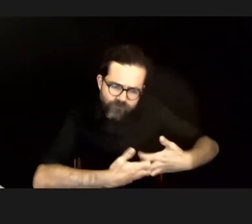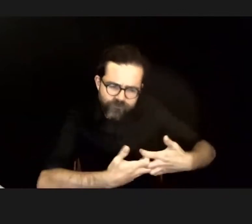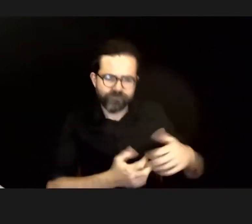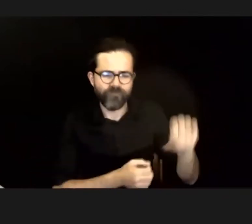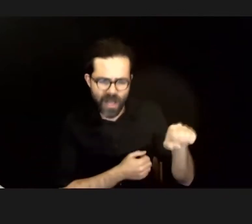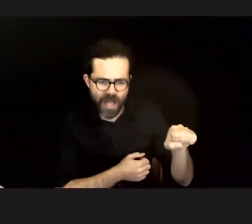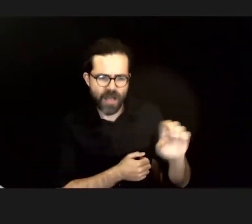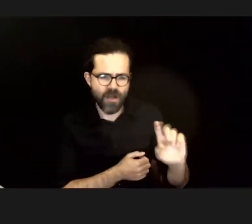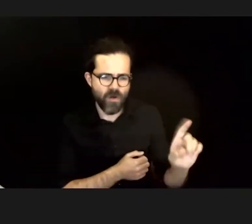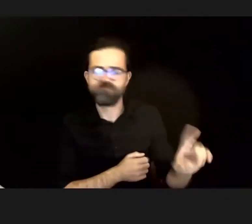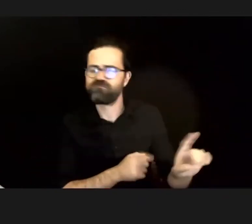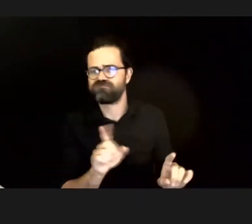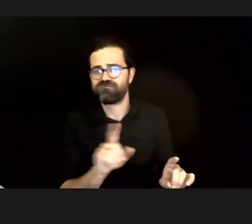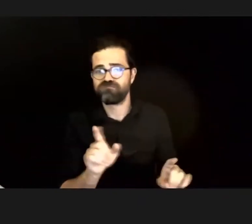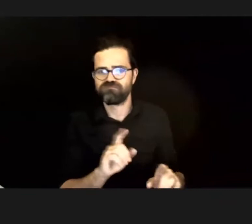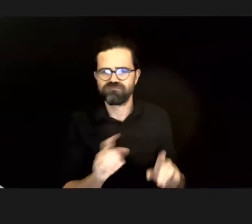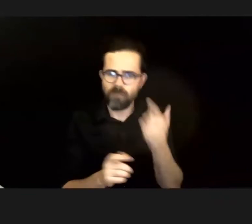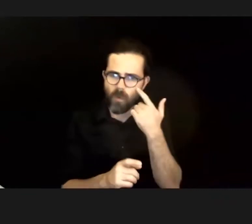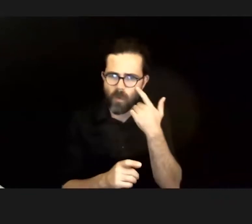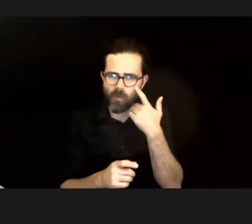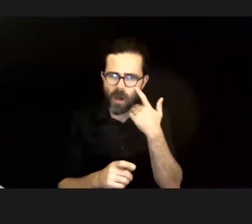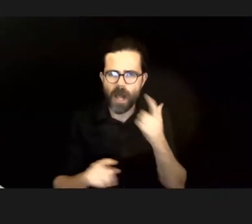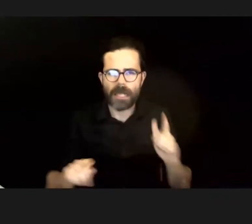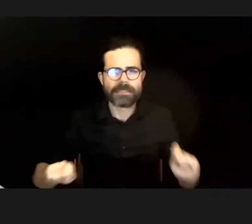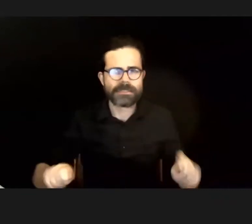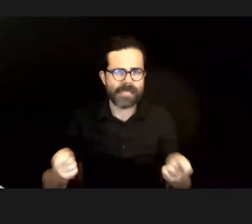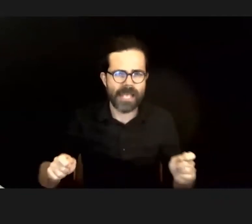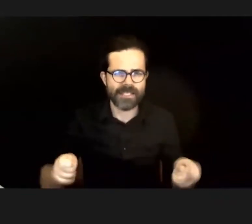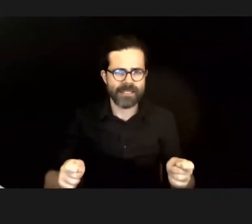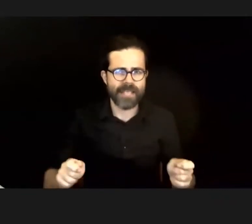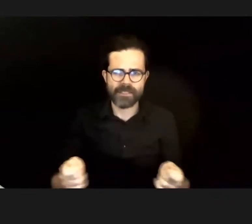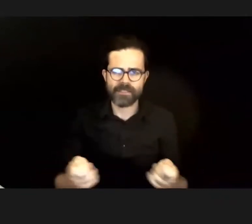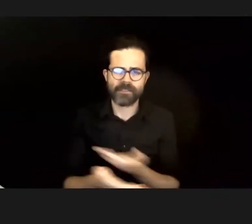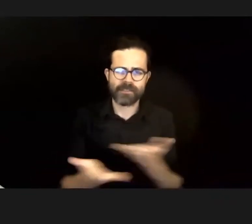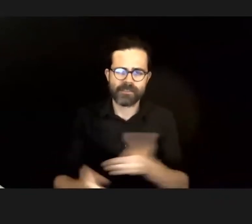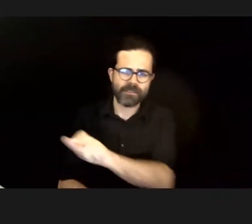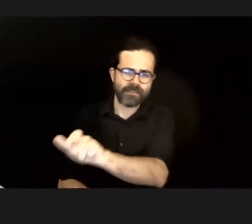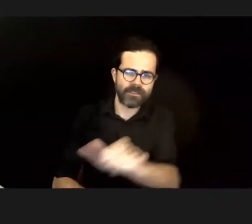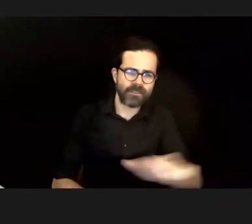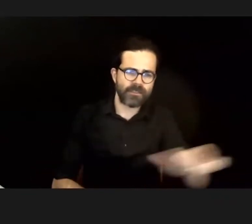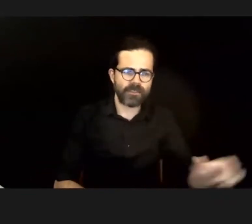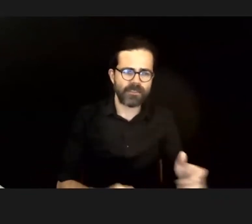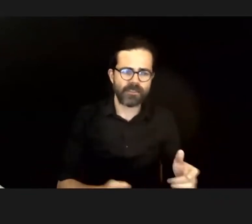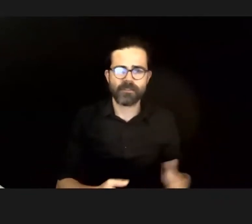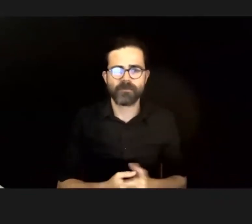we call my user journey, during my customer journey,